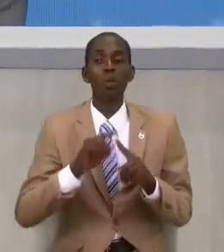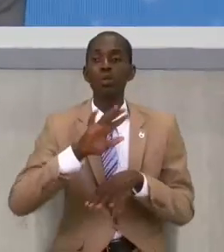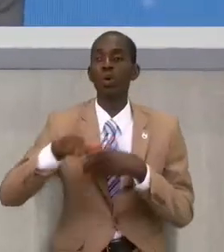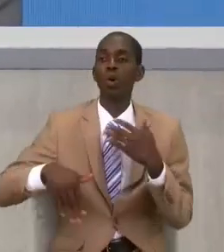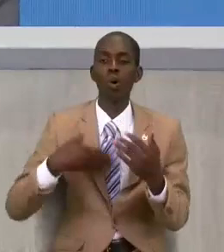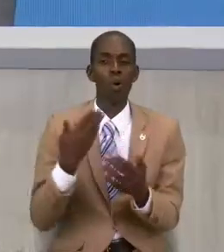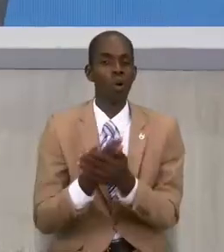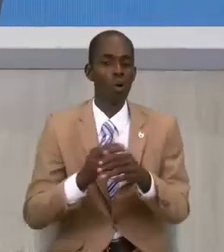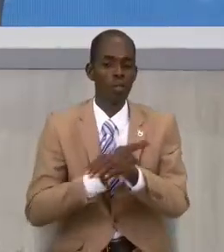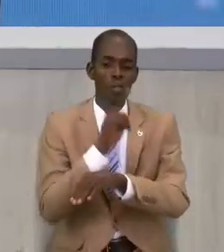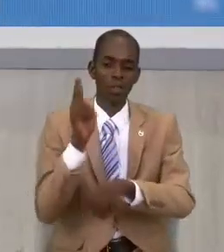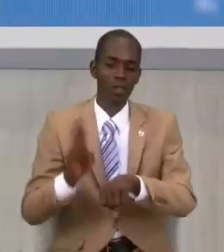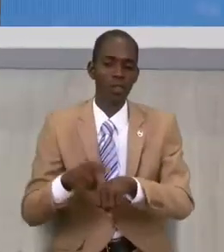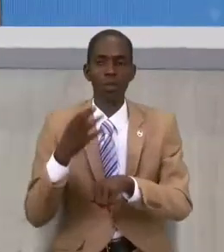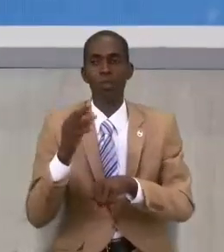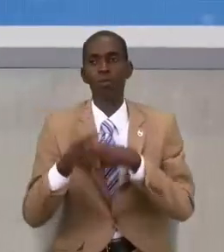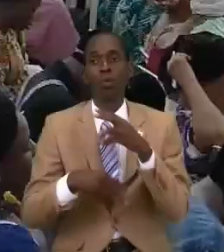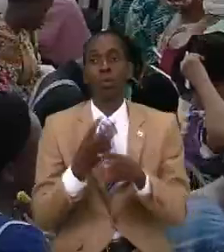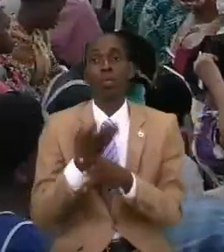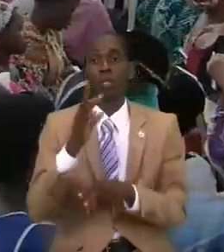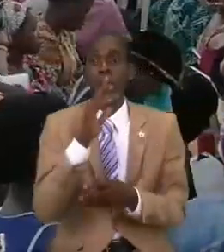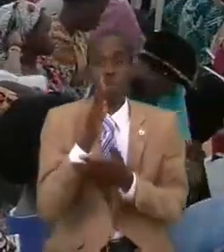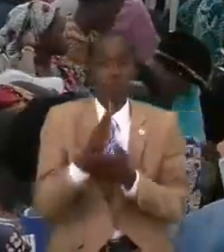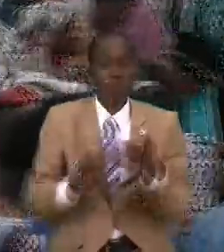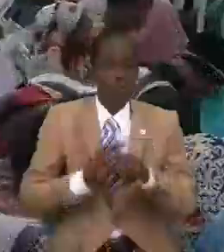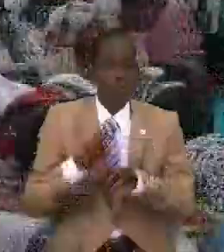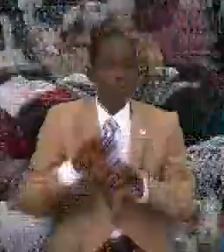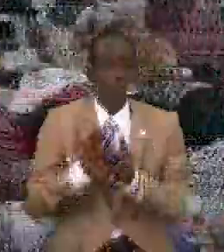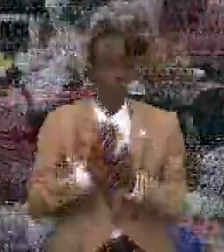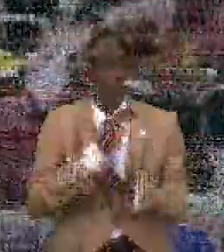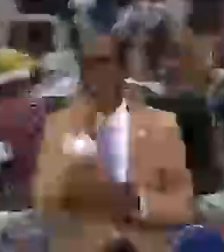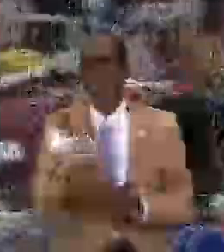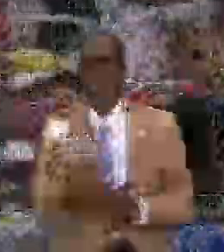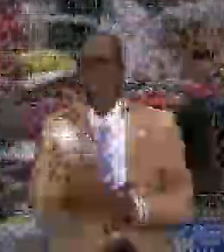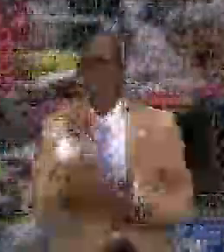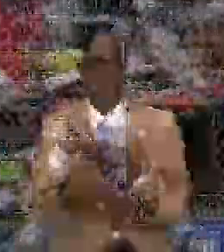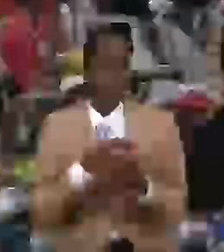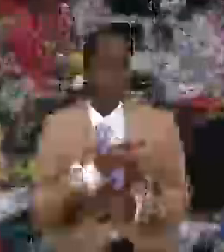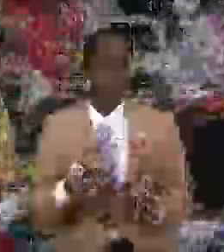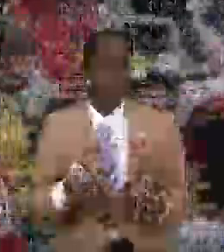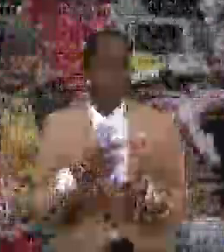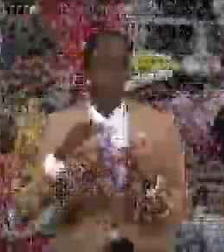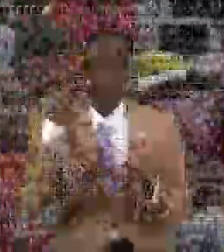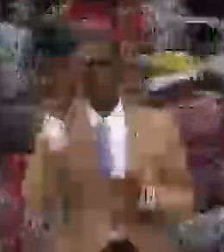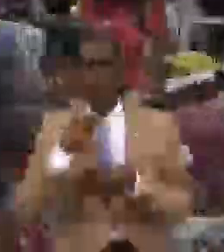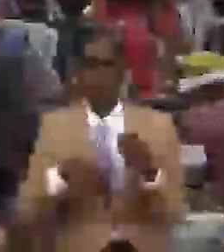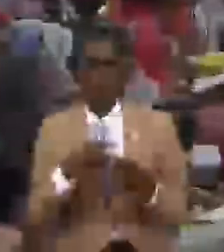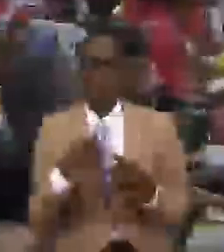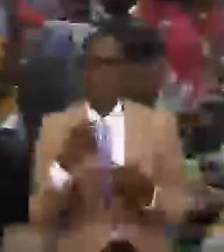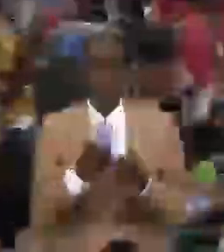about Christ, that didn't hear about the gospel, about the apostles, when the apostles were living and walking, and eventually they